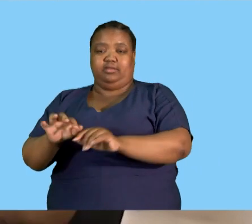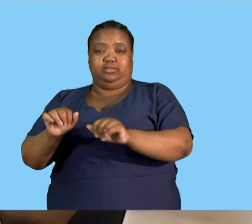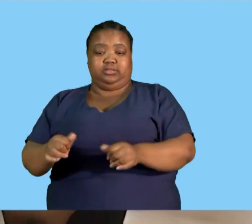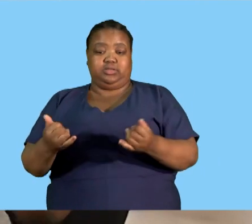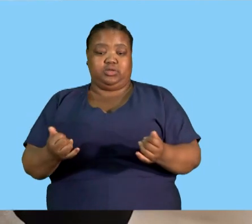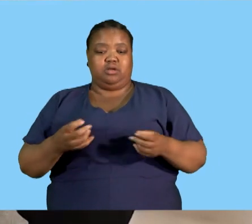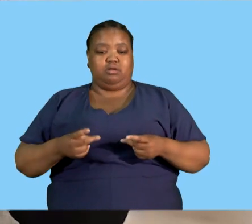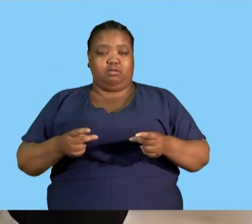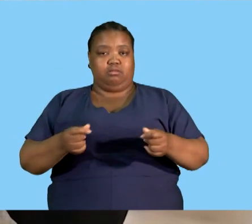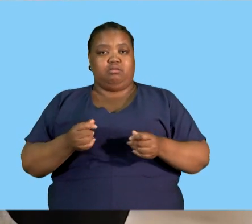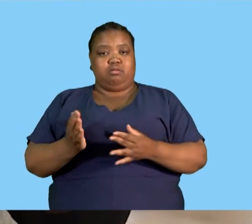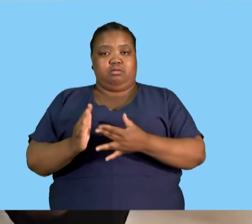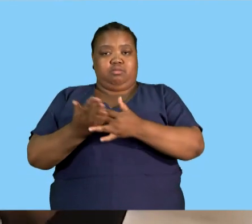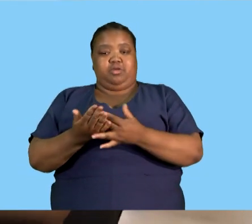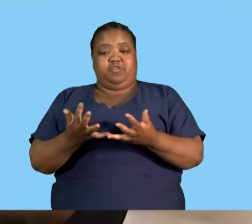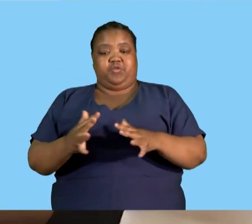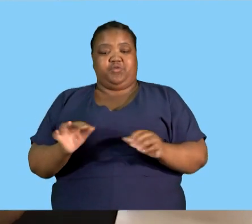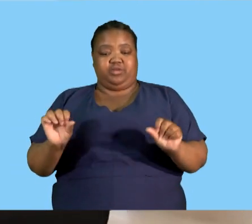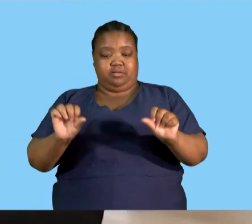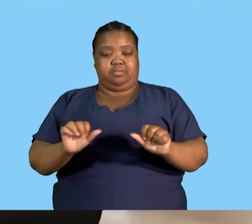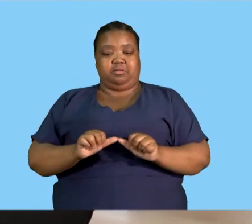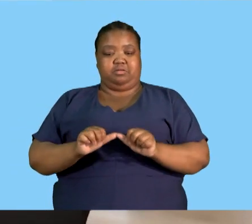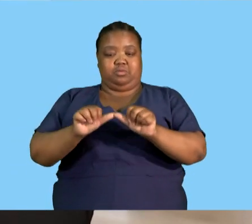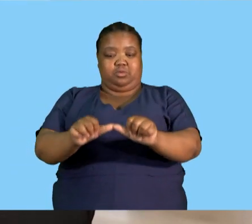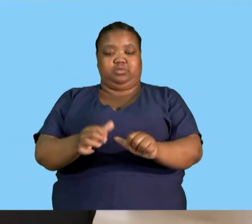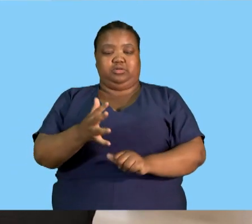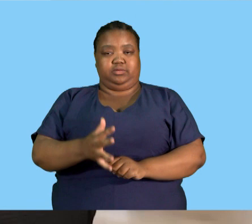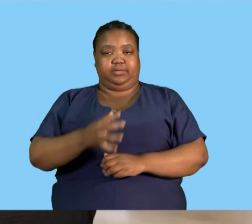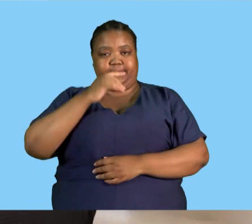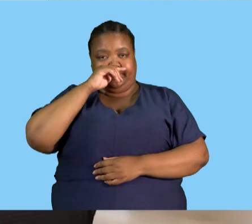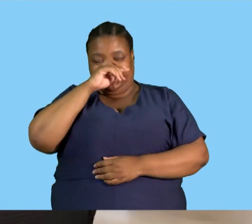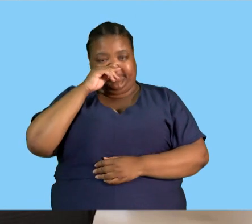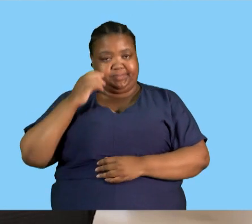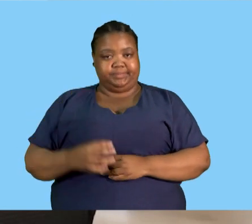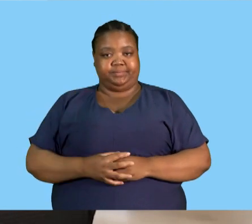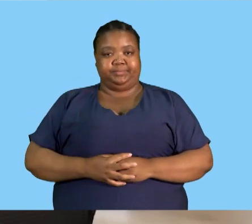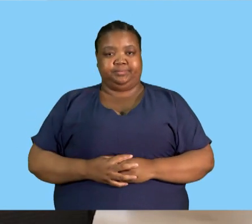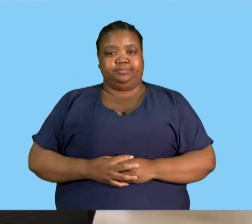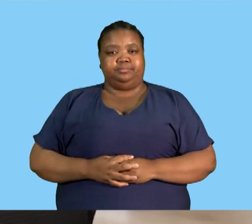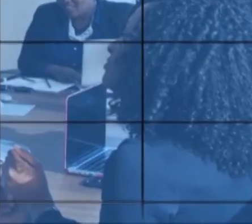quick break, and then when we come back, we continue with our journey. See you just now.